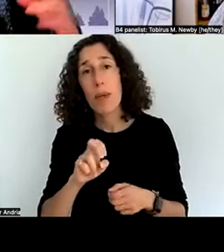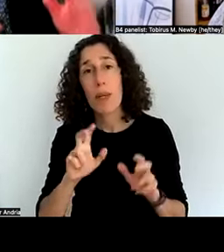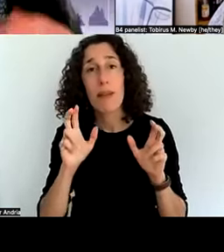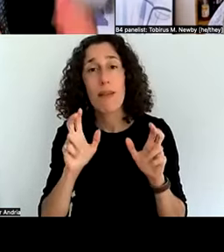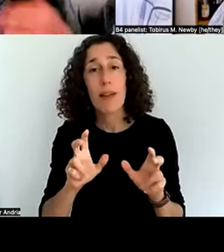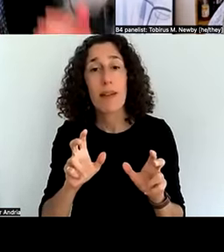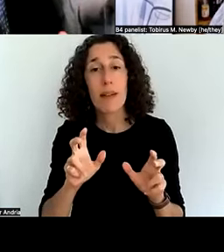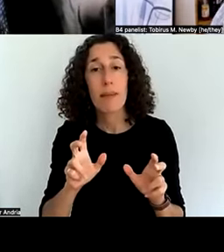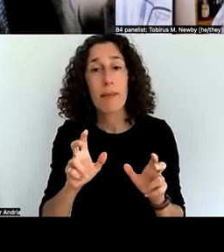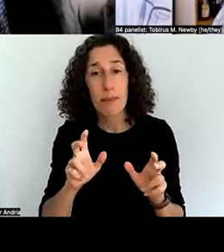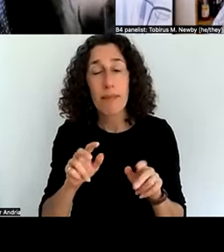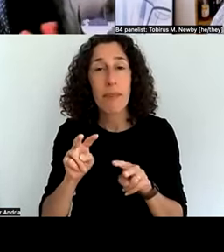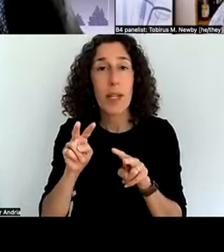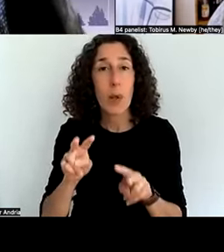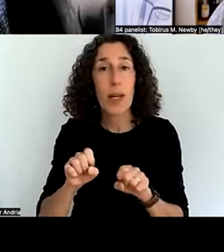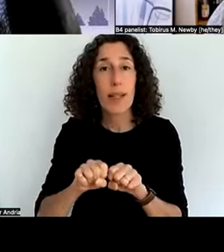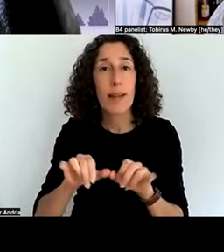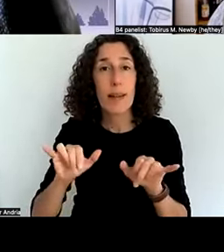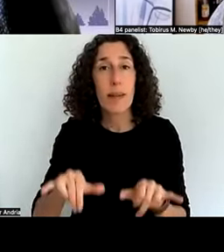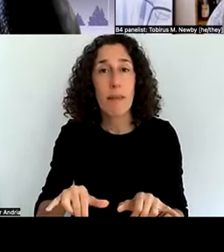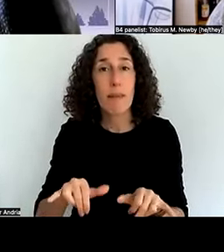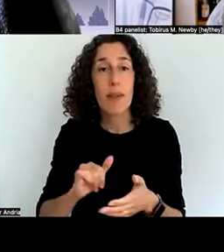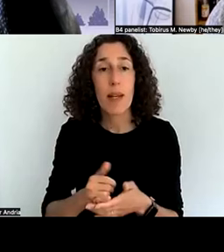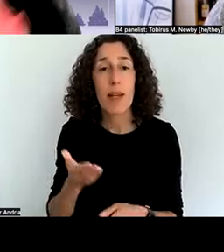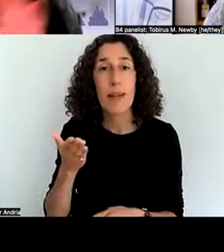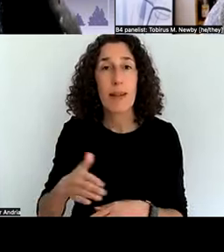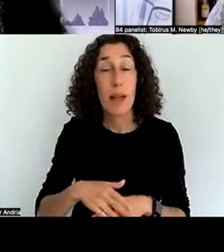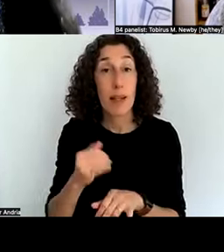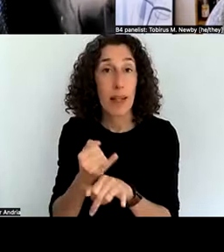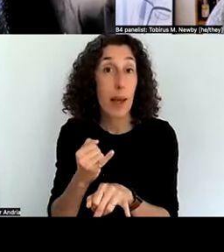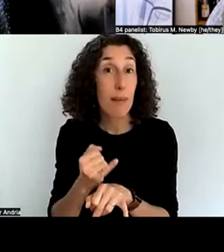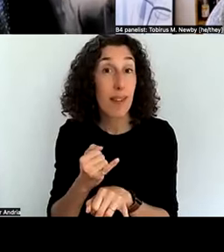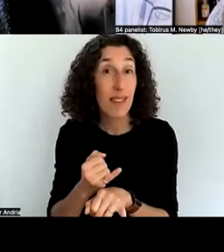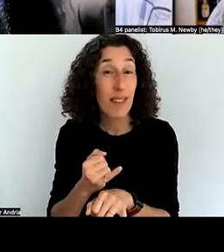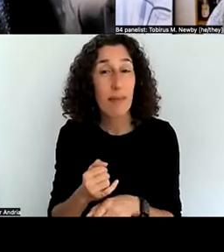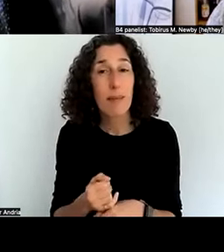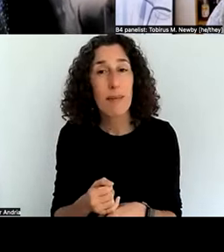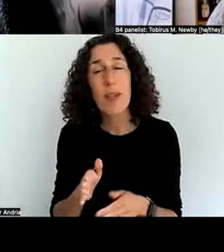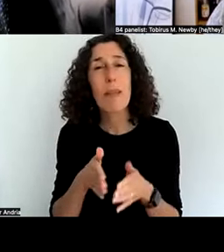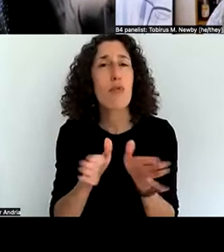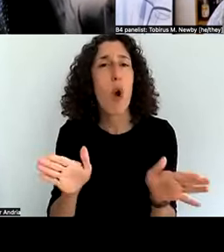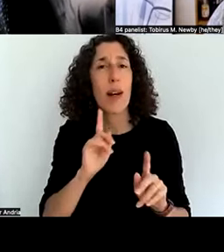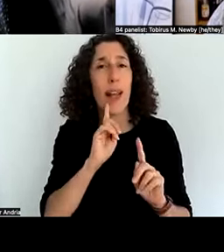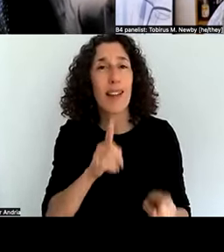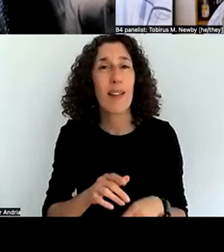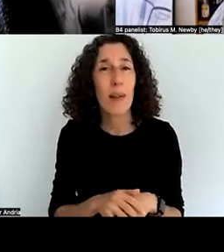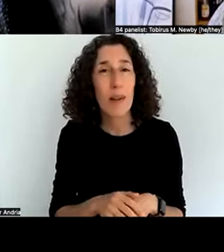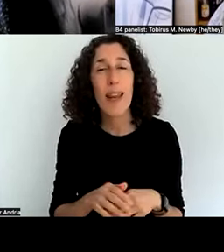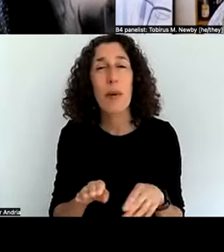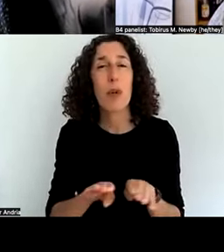and looking at the systems that exist on our campus? That's kind of broad, but I'll just close my comments